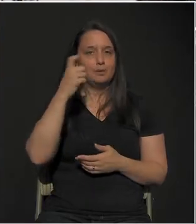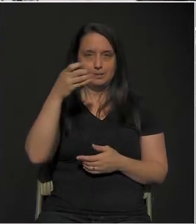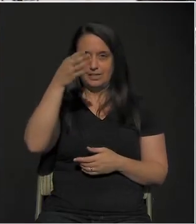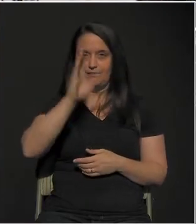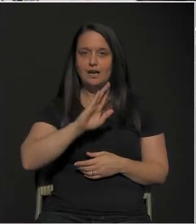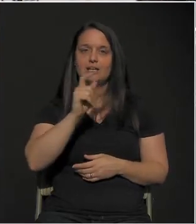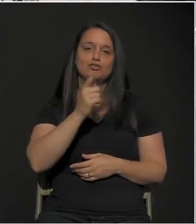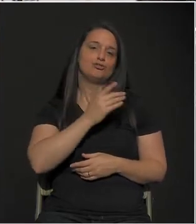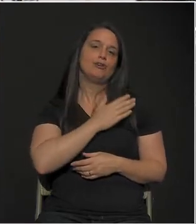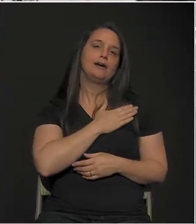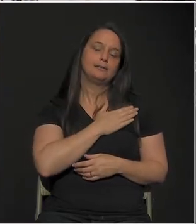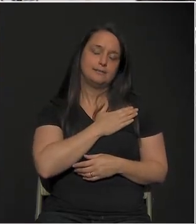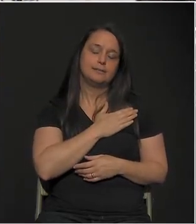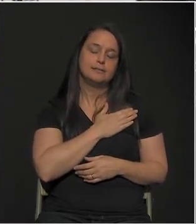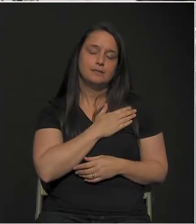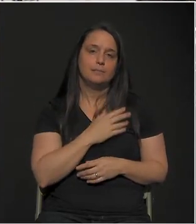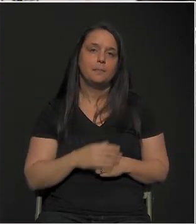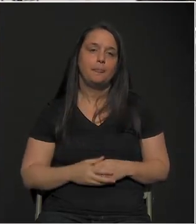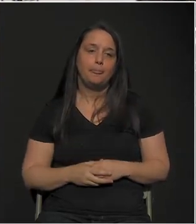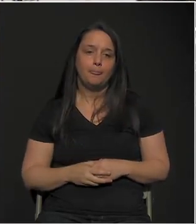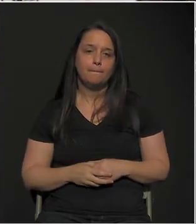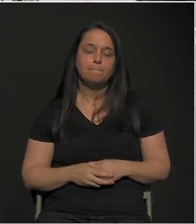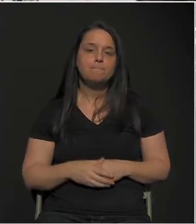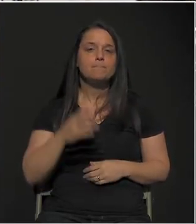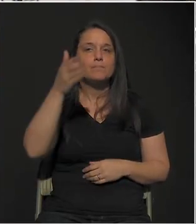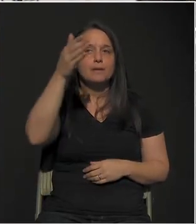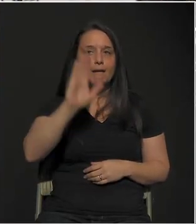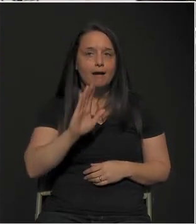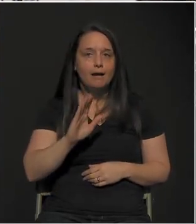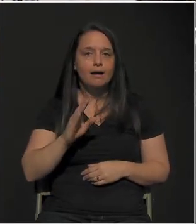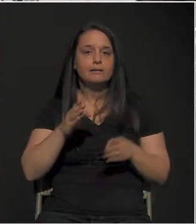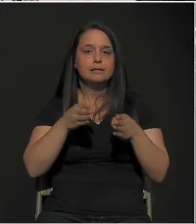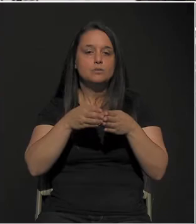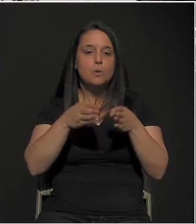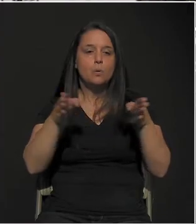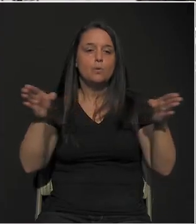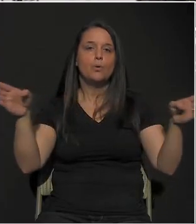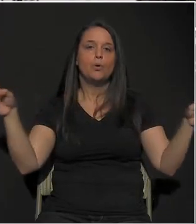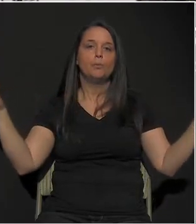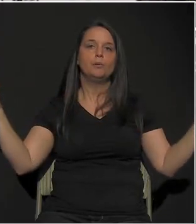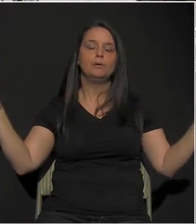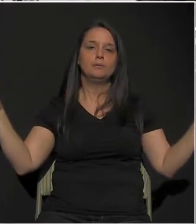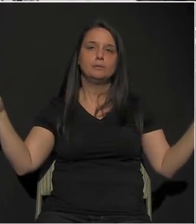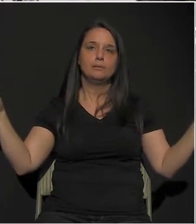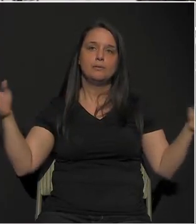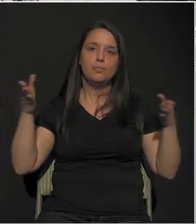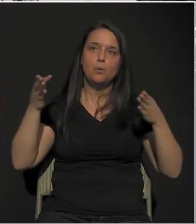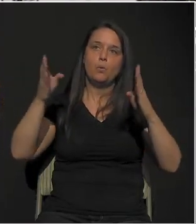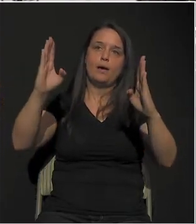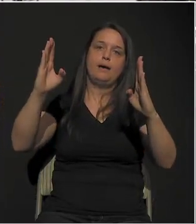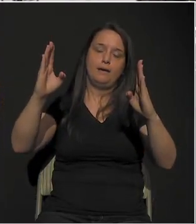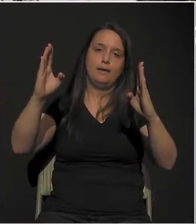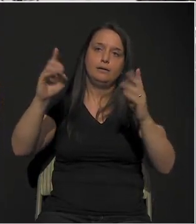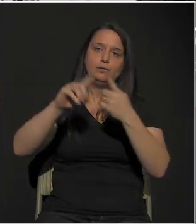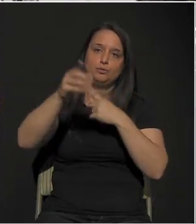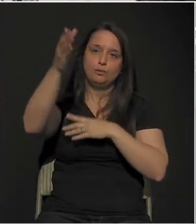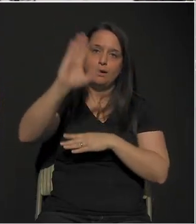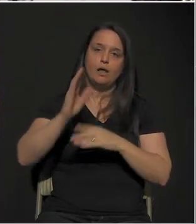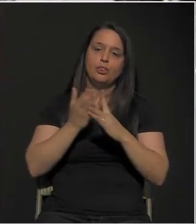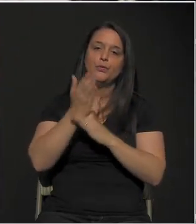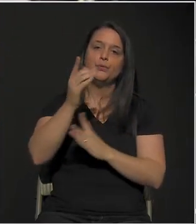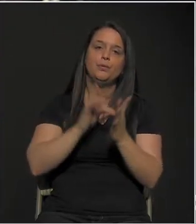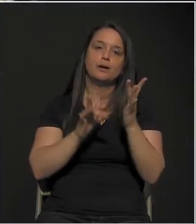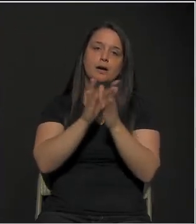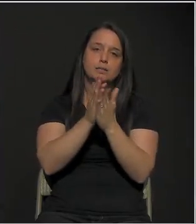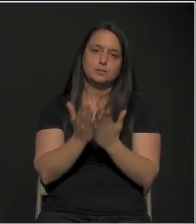purpose and his grace. God has opened the way to him through the gospel. And when